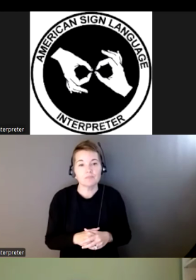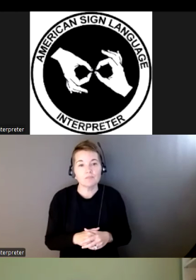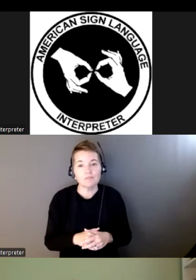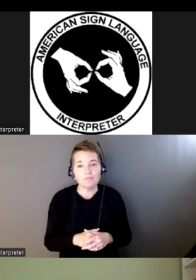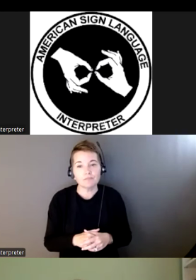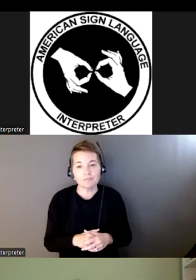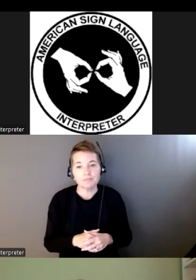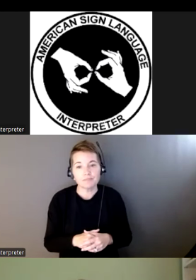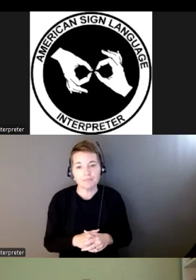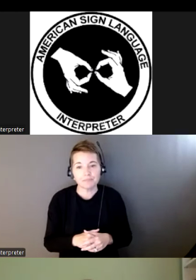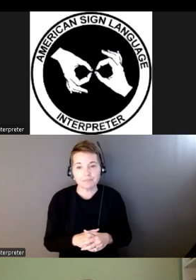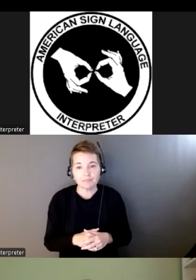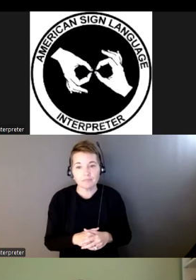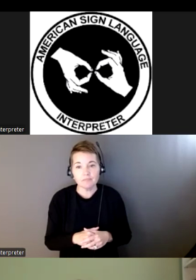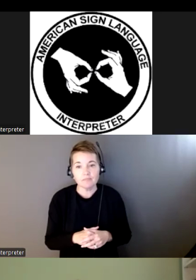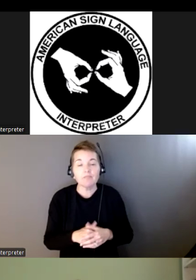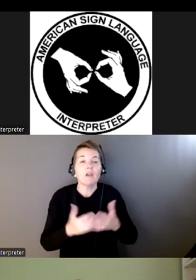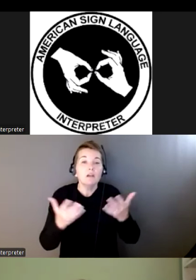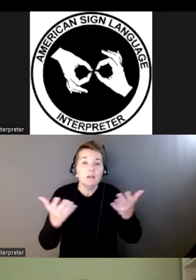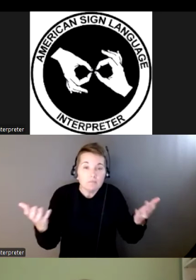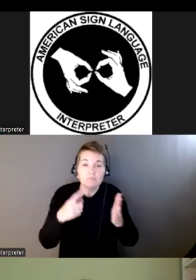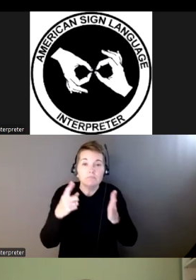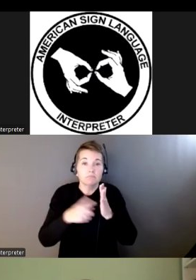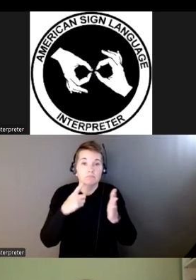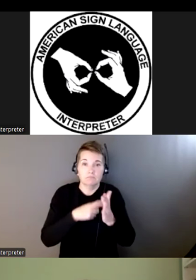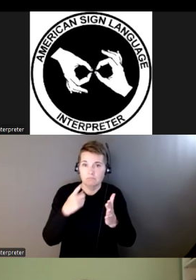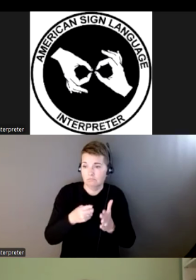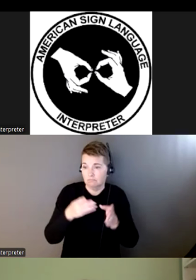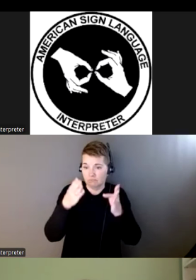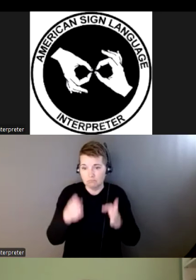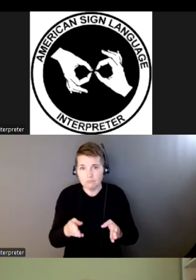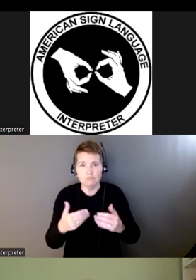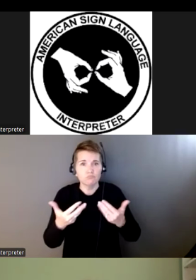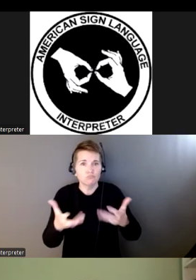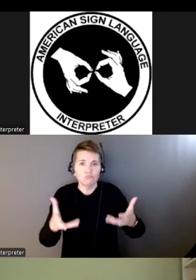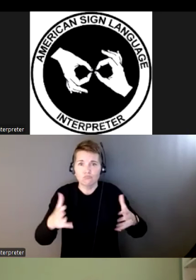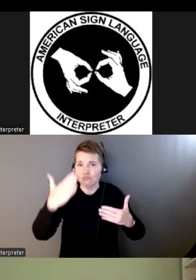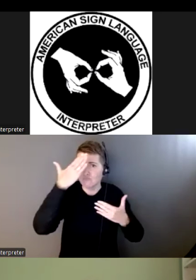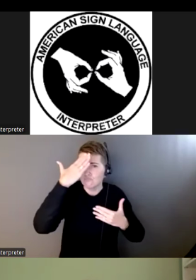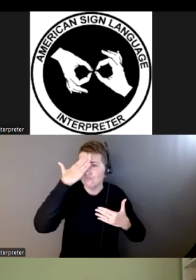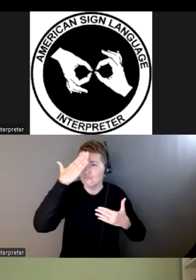your plans, you already have some other engagements during that time.